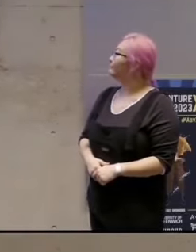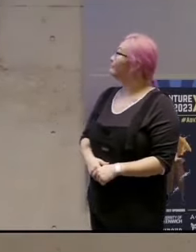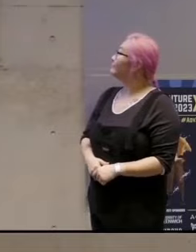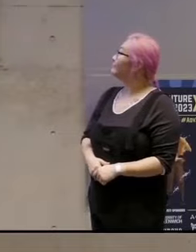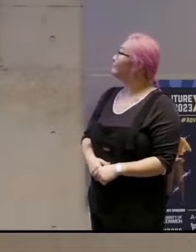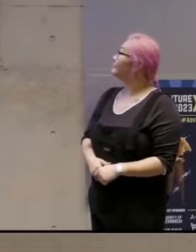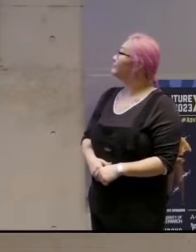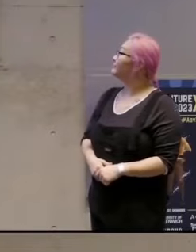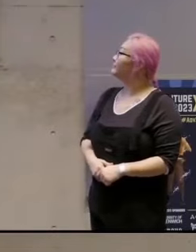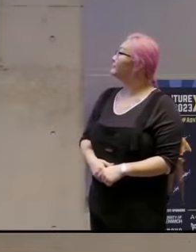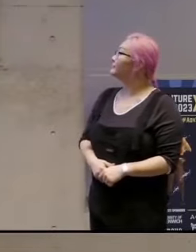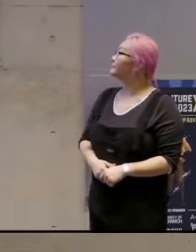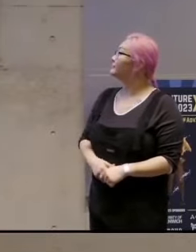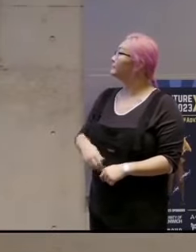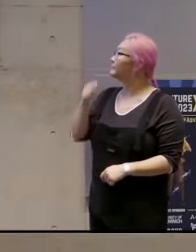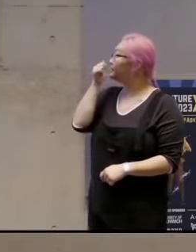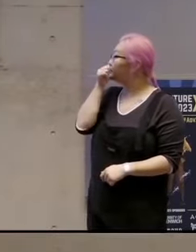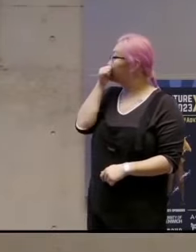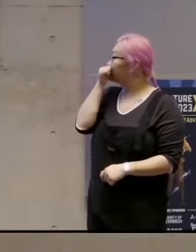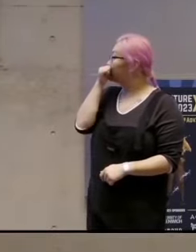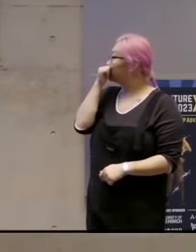So how to do it